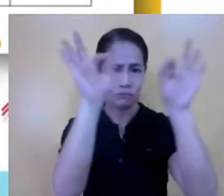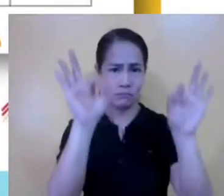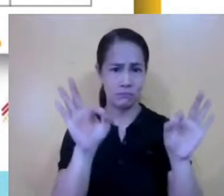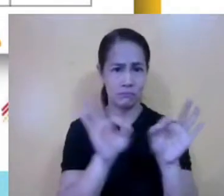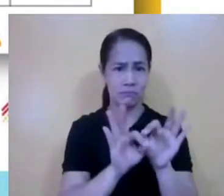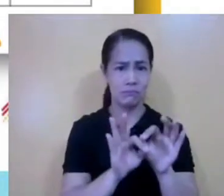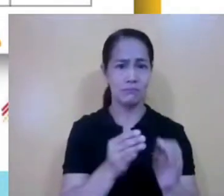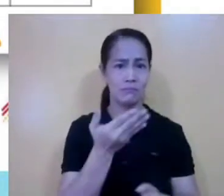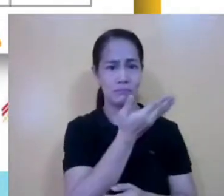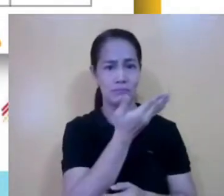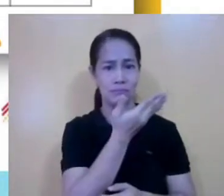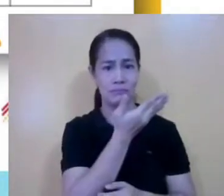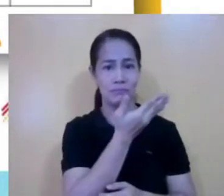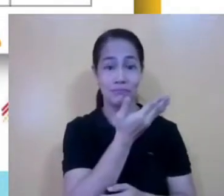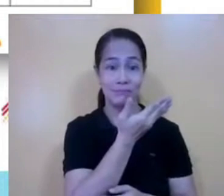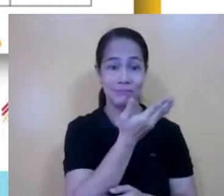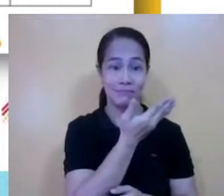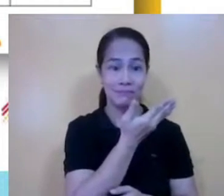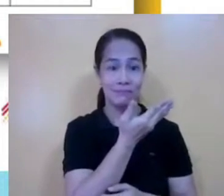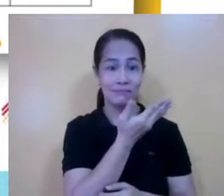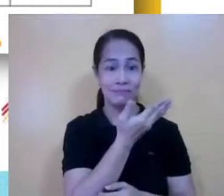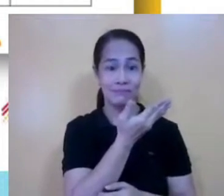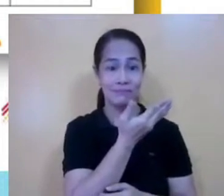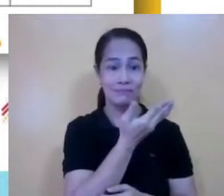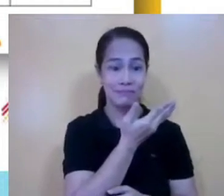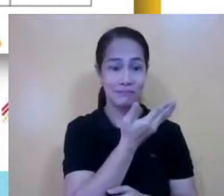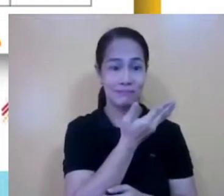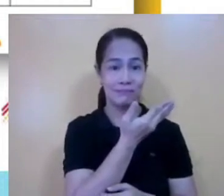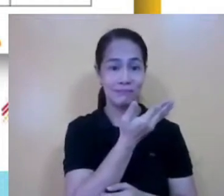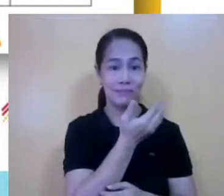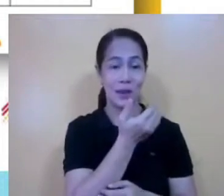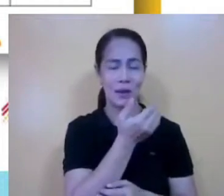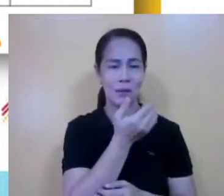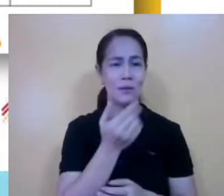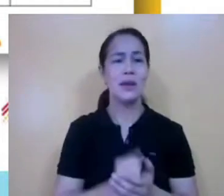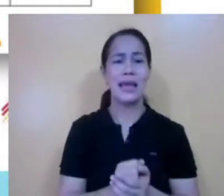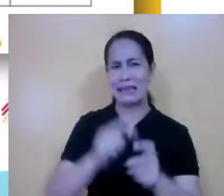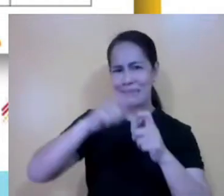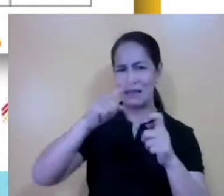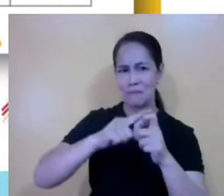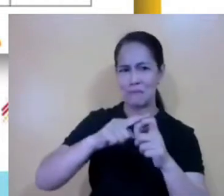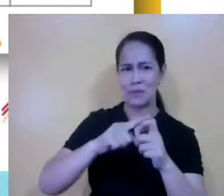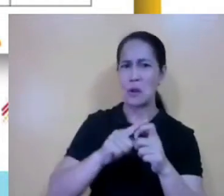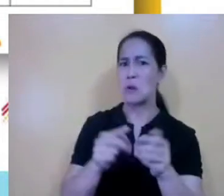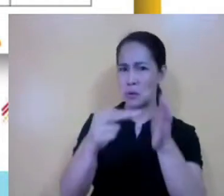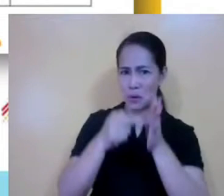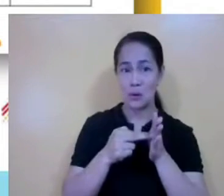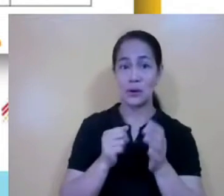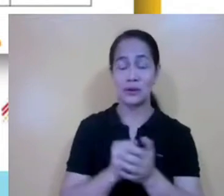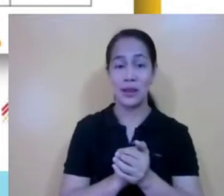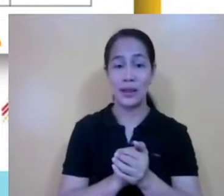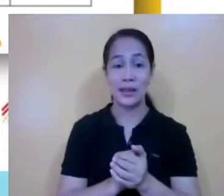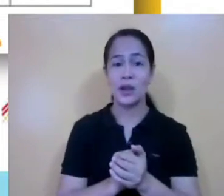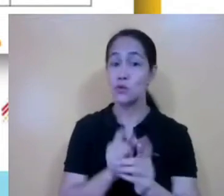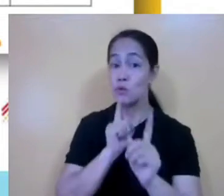form. So you will notice that on top of it, it will require you to answer some details. So your name,